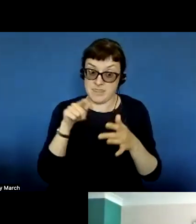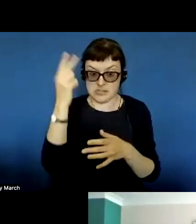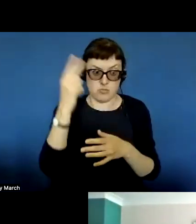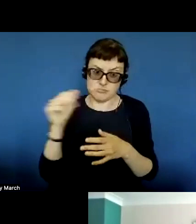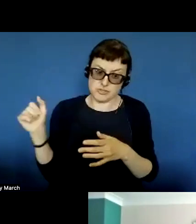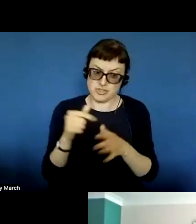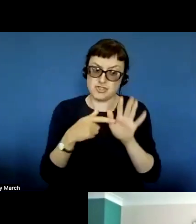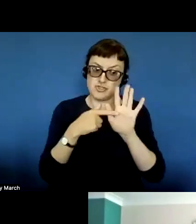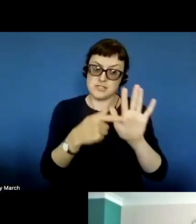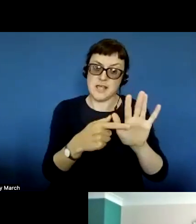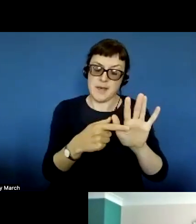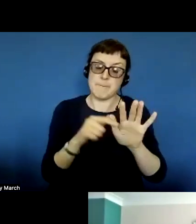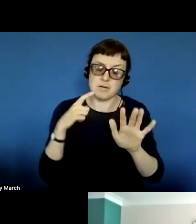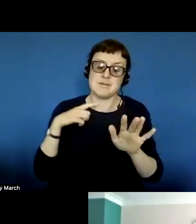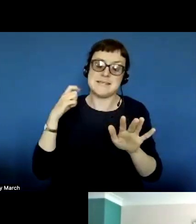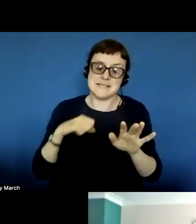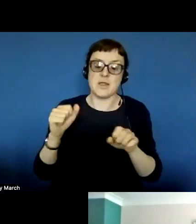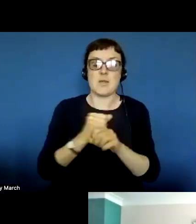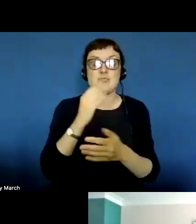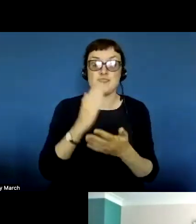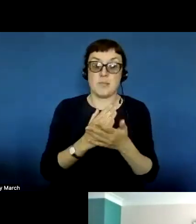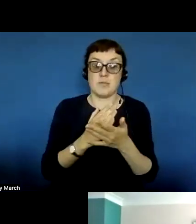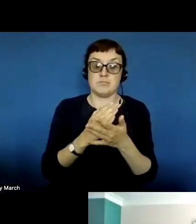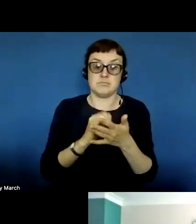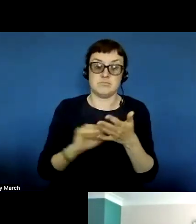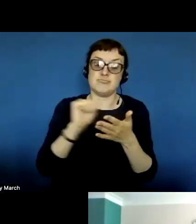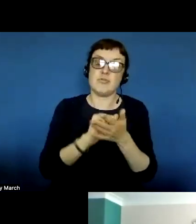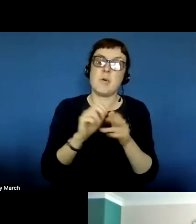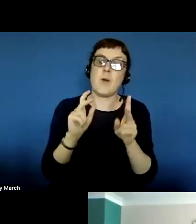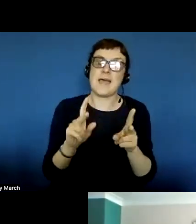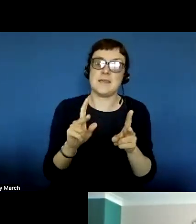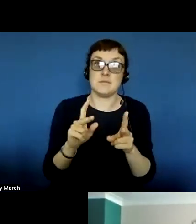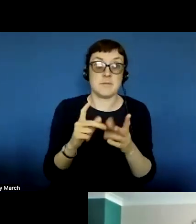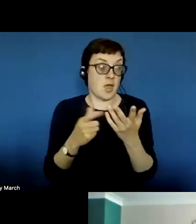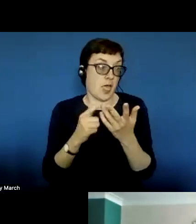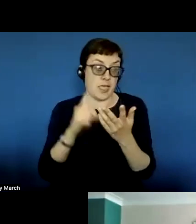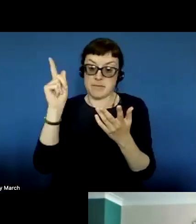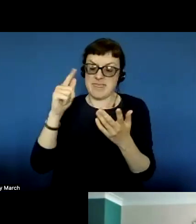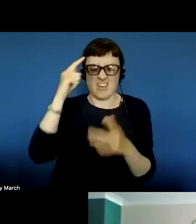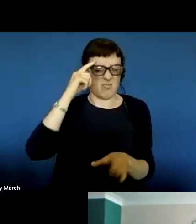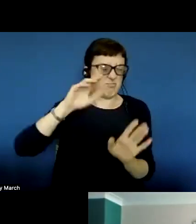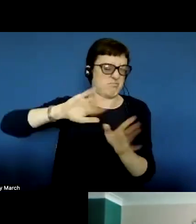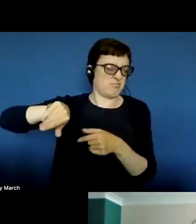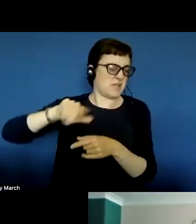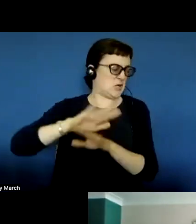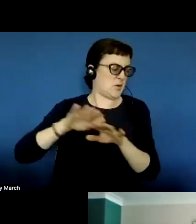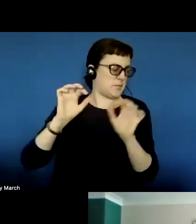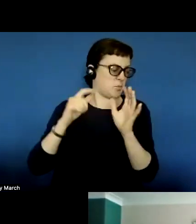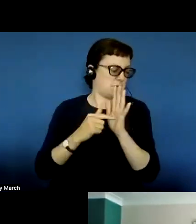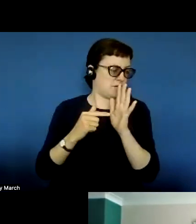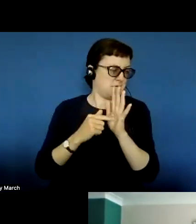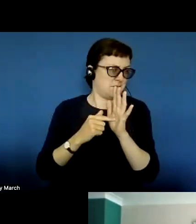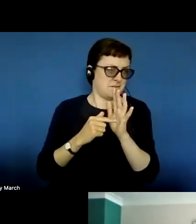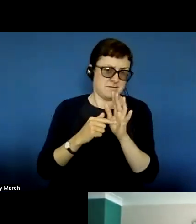we do it properly. Are there people out there who think it's not important, and how do we, you know, approach that, and how do we kind of, you